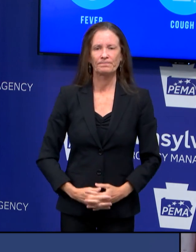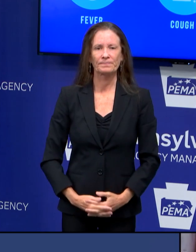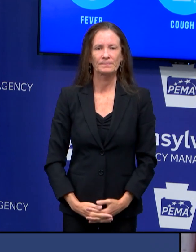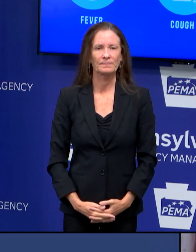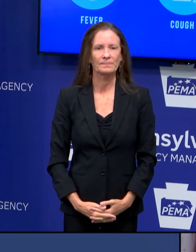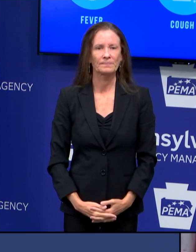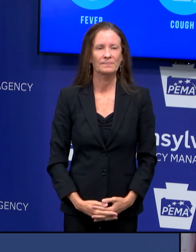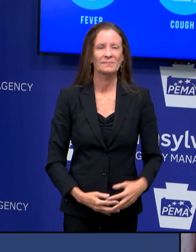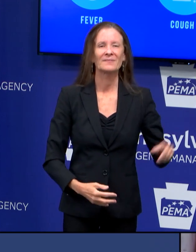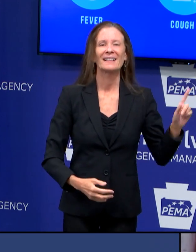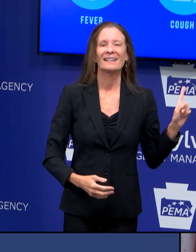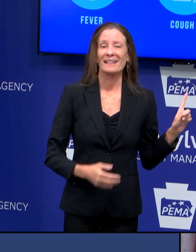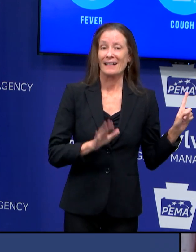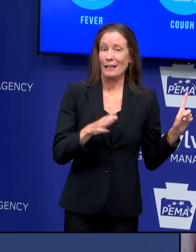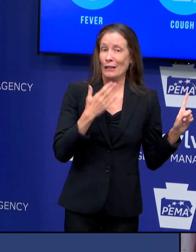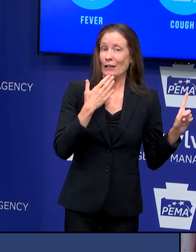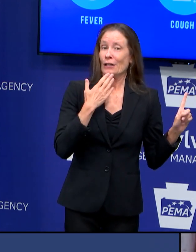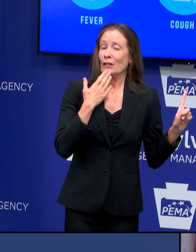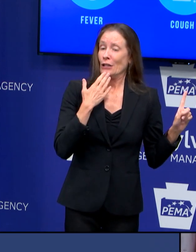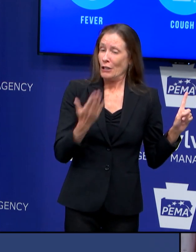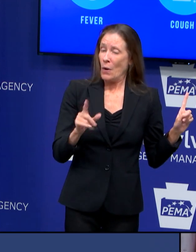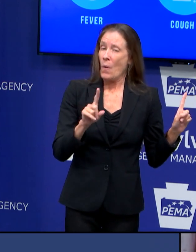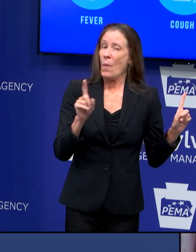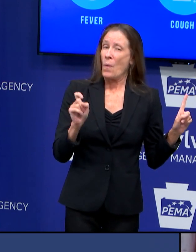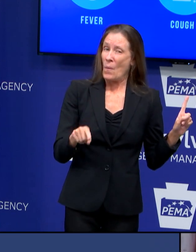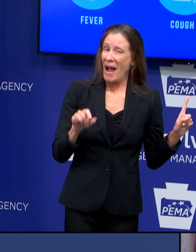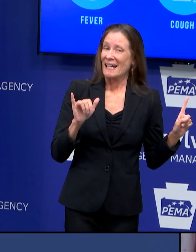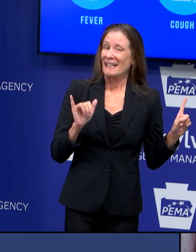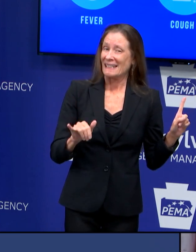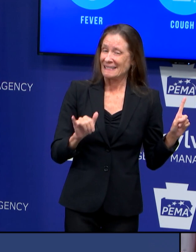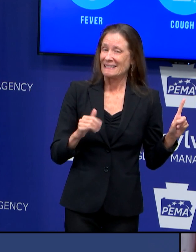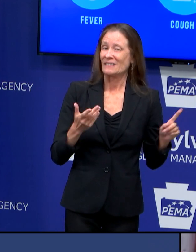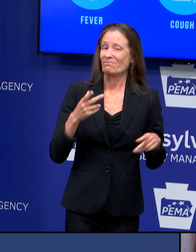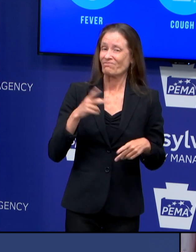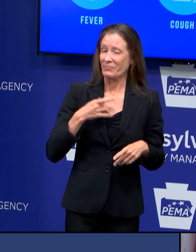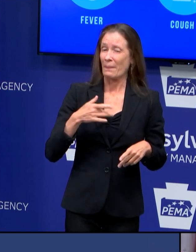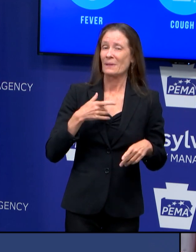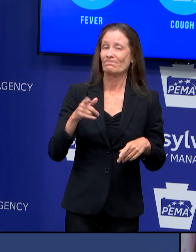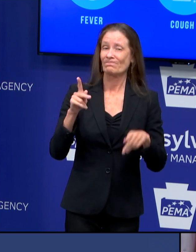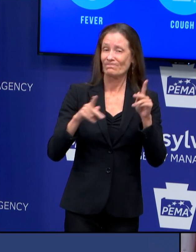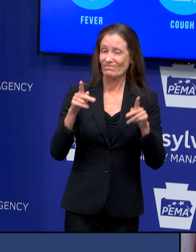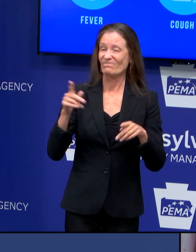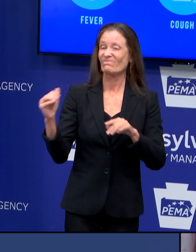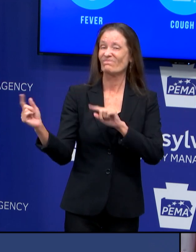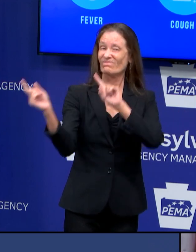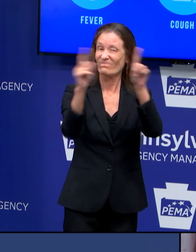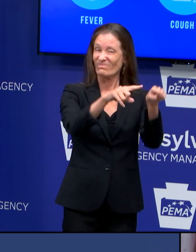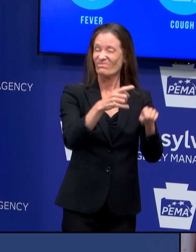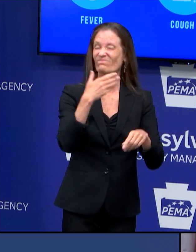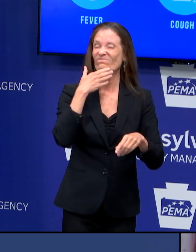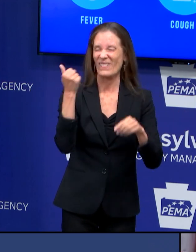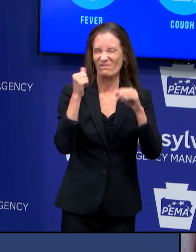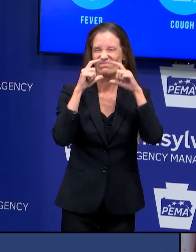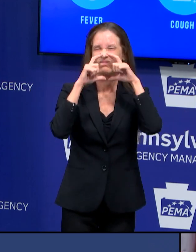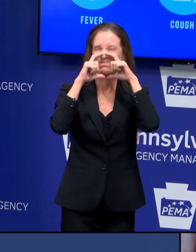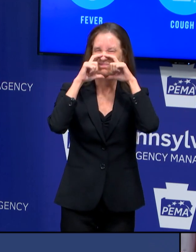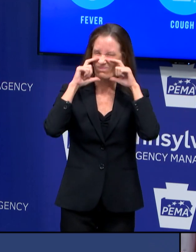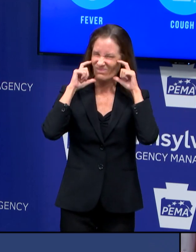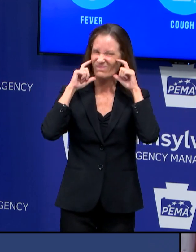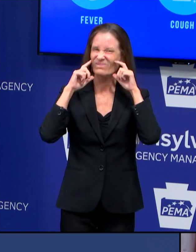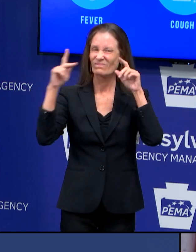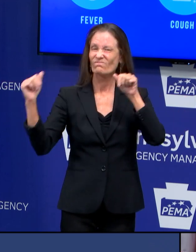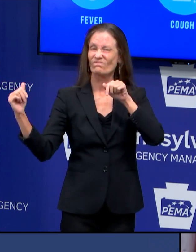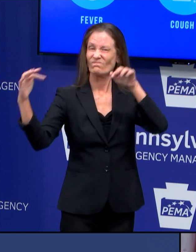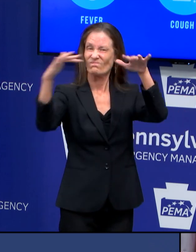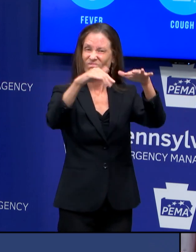Valid question. We would ask those areas to make sure that people are masked before they came in. We would probably be looking at temperature scans as